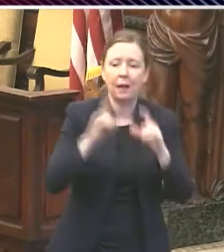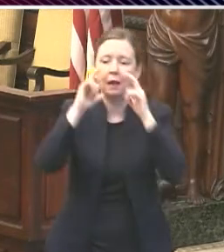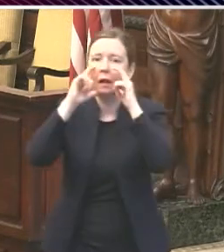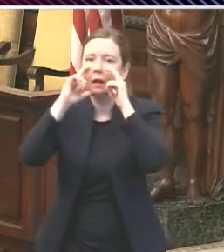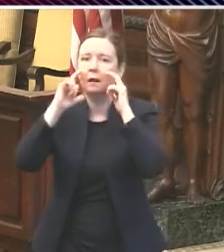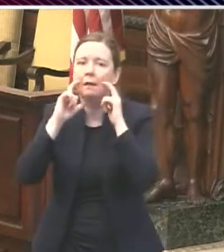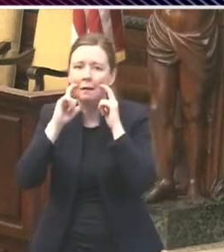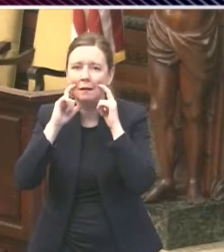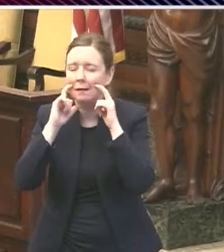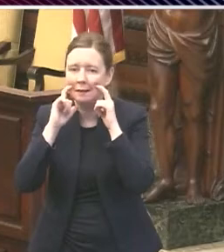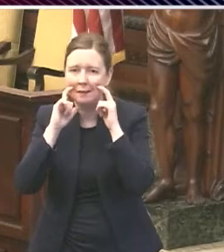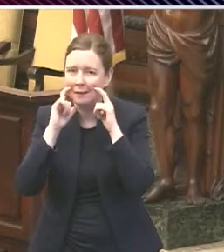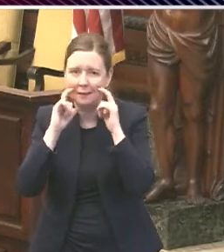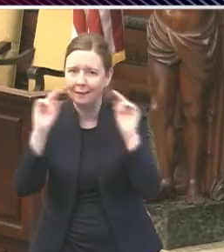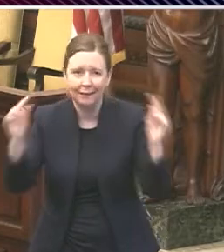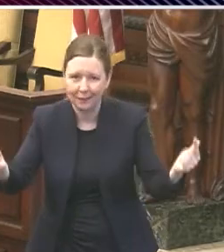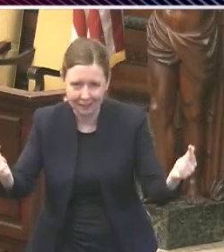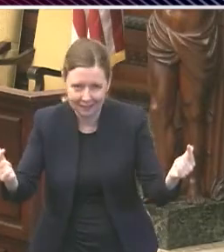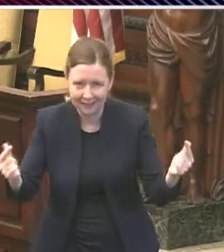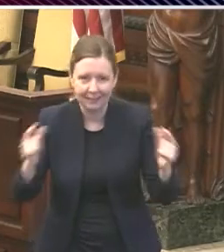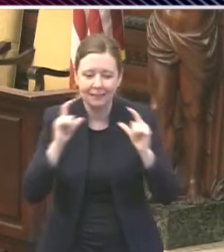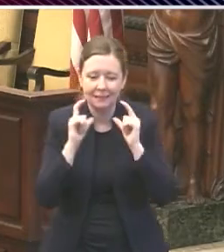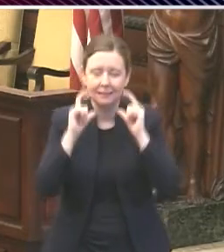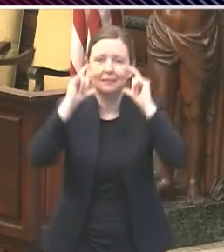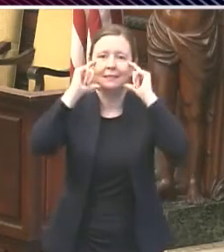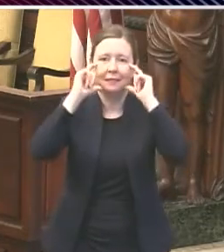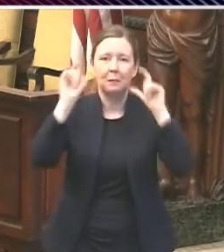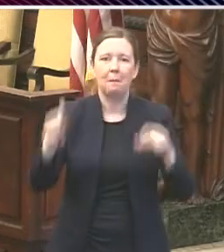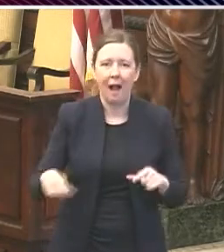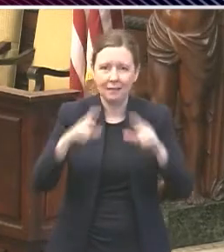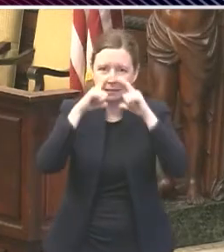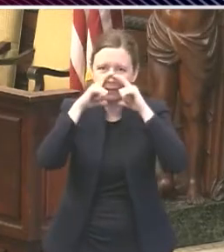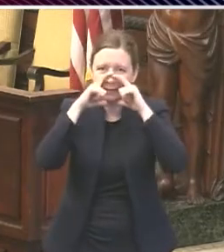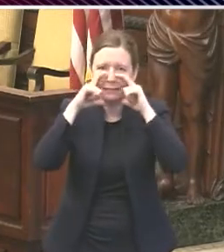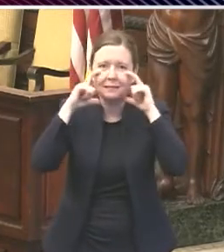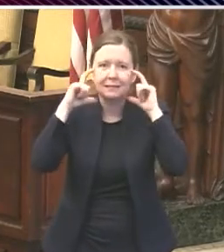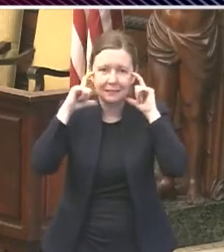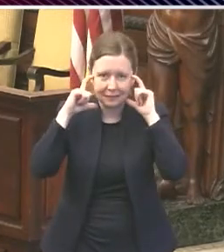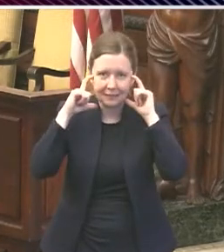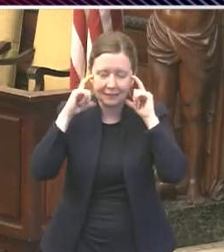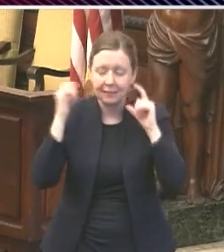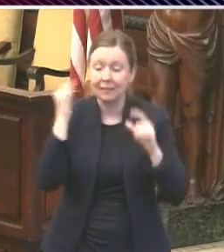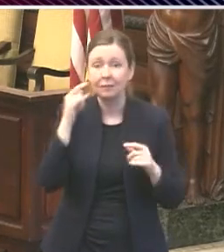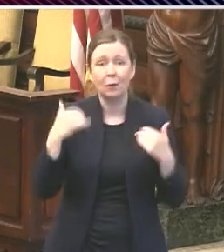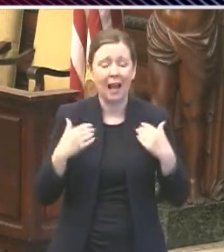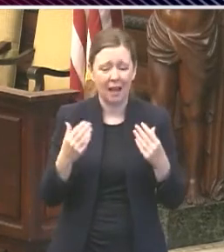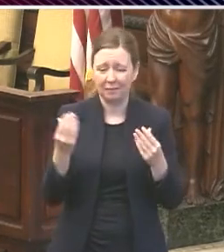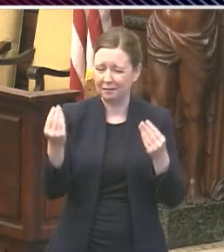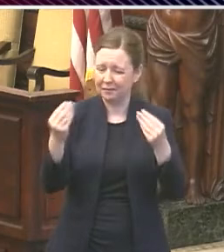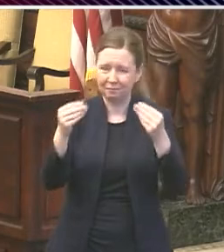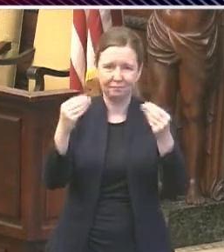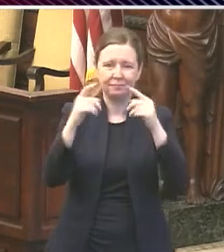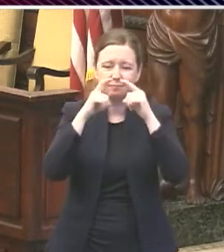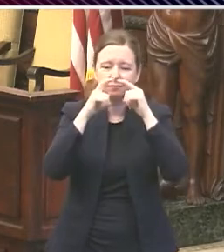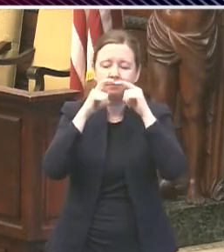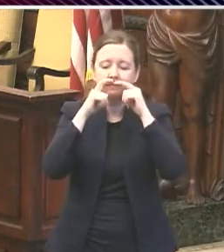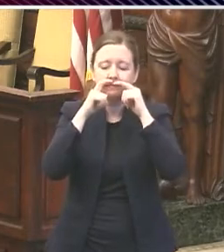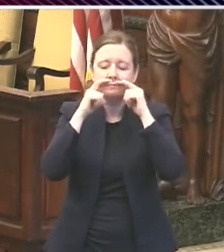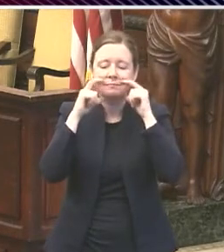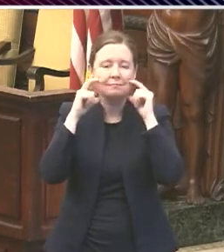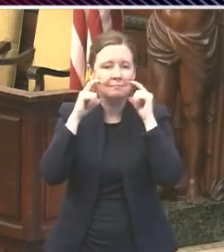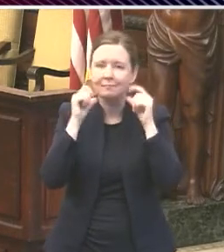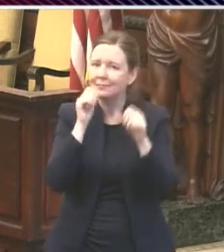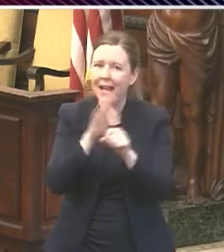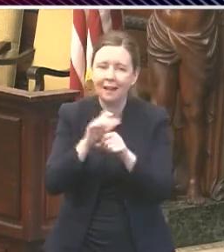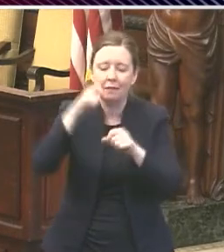nose. Doesn't do you any good, or doesn't do the people around you good if you've got a great piece of material for your mask. It's not covering your nose where droplets can